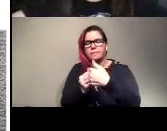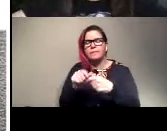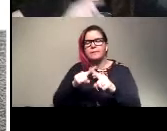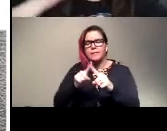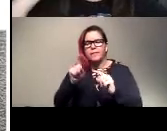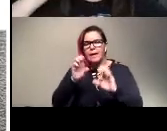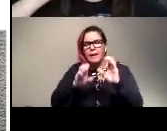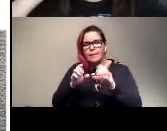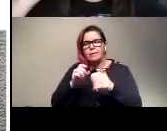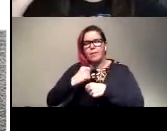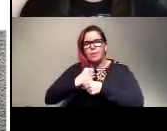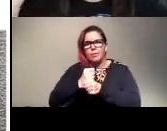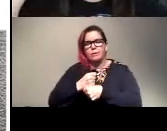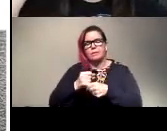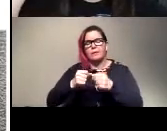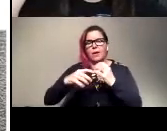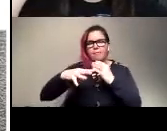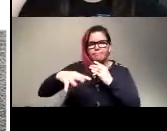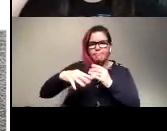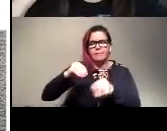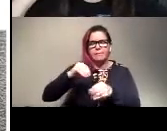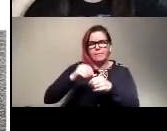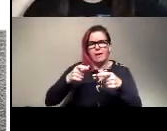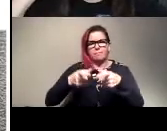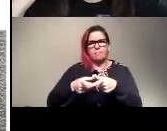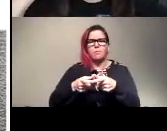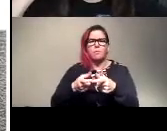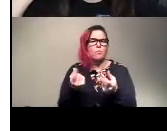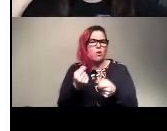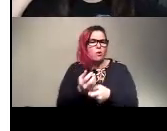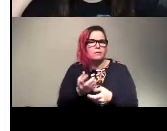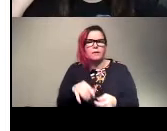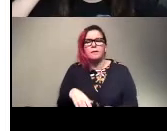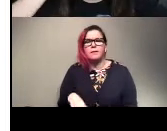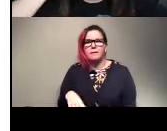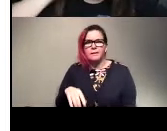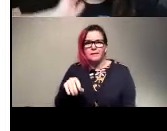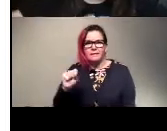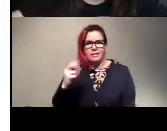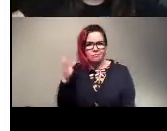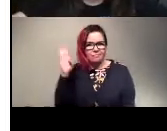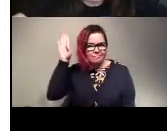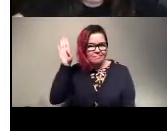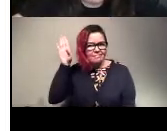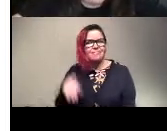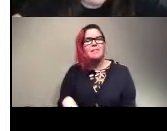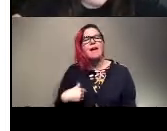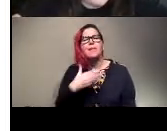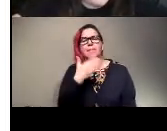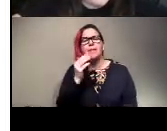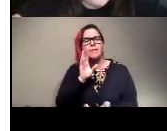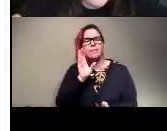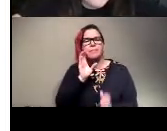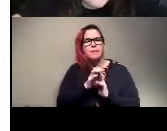they're secreting into the media that causes this production. And I think I have a nicer picture of that here. So here you can see we have some